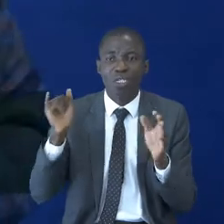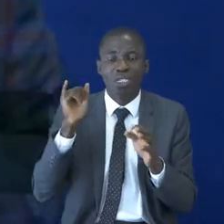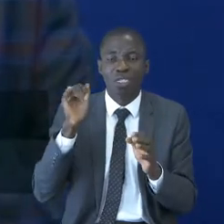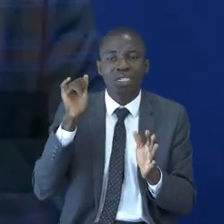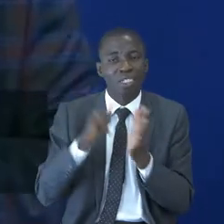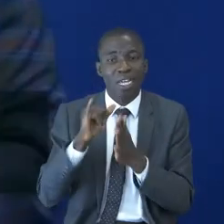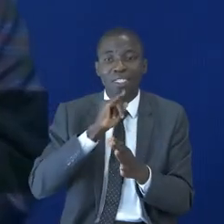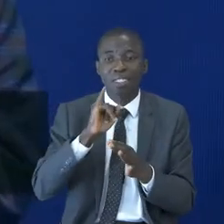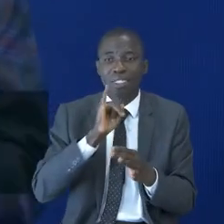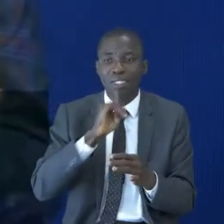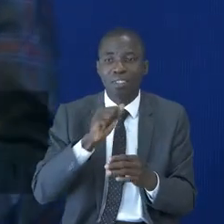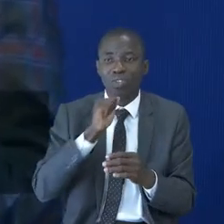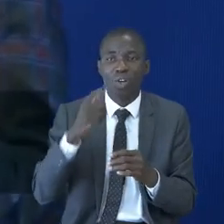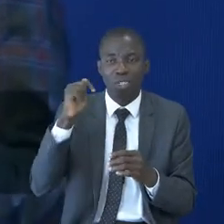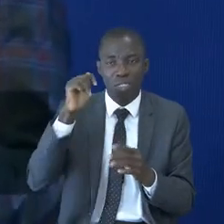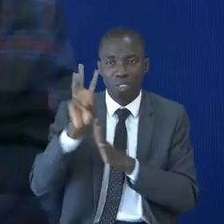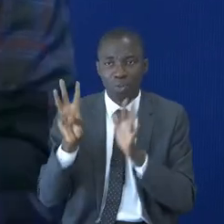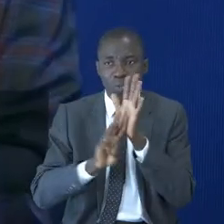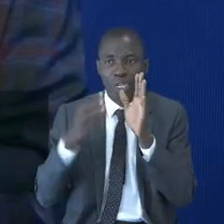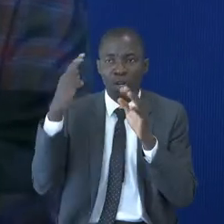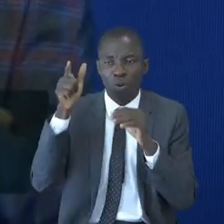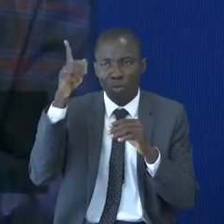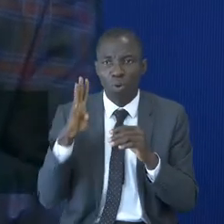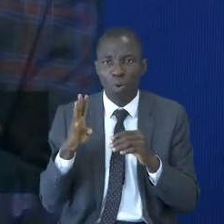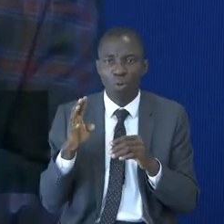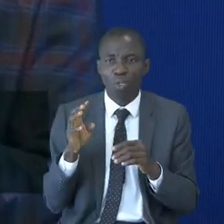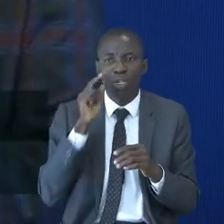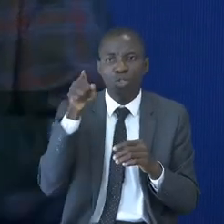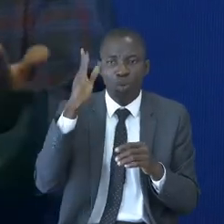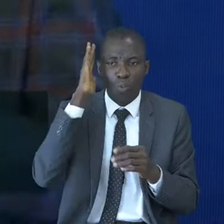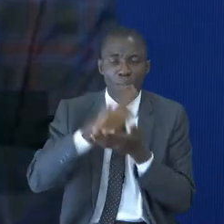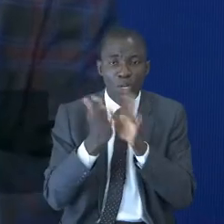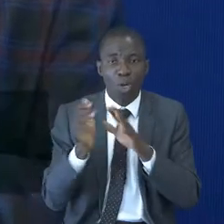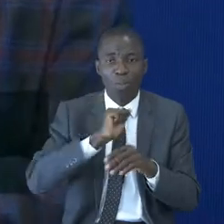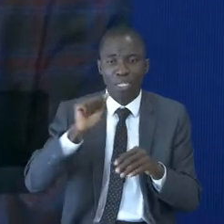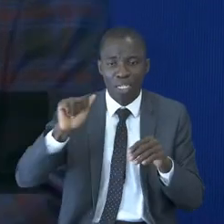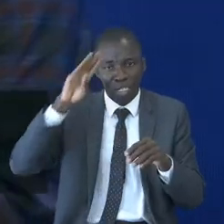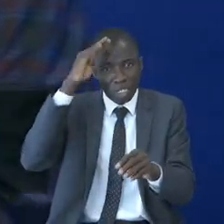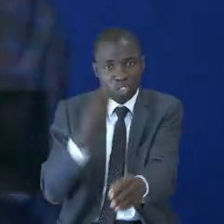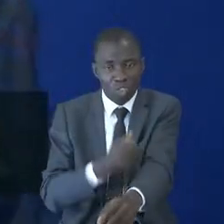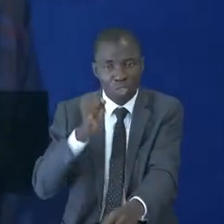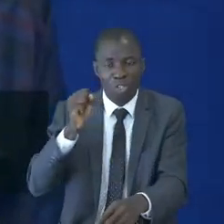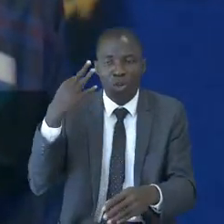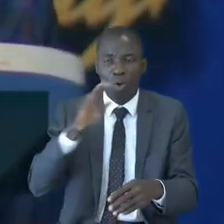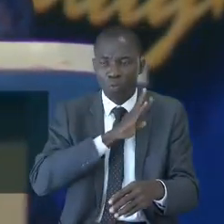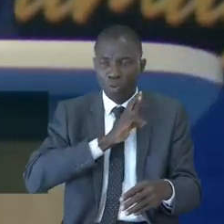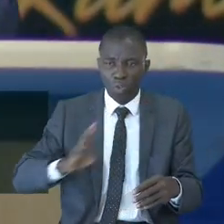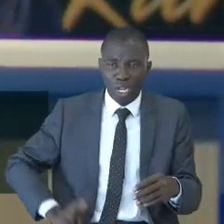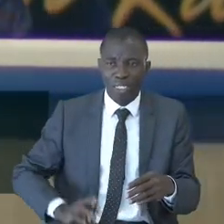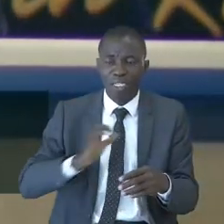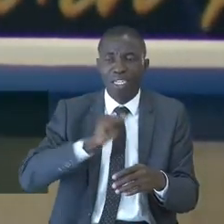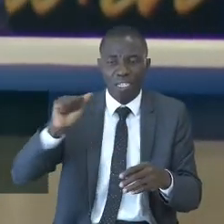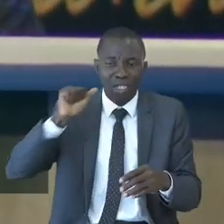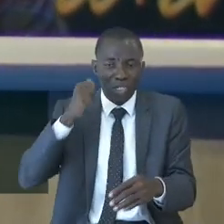of God, you become a child of royalty, a son of royalty, a daughter